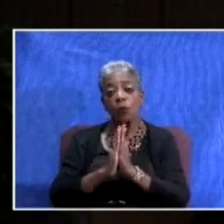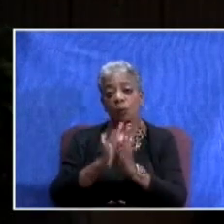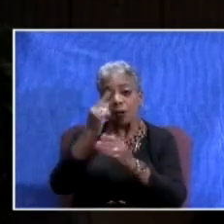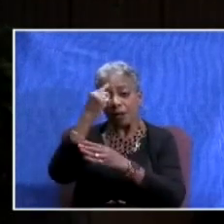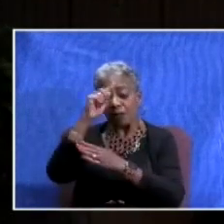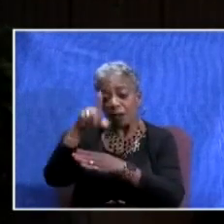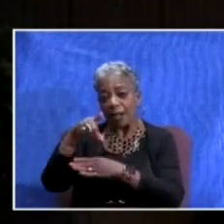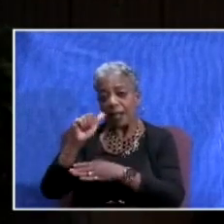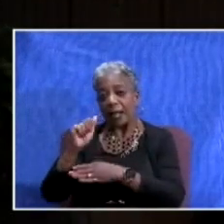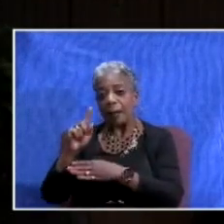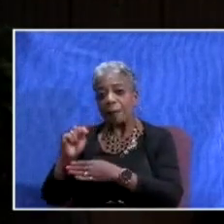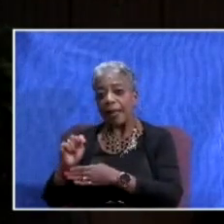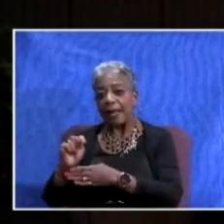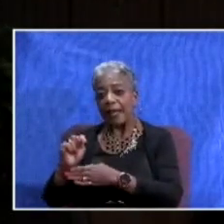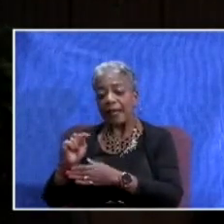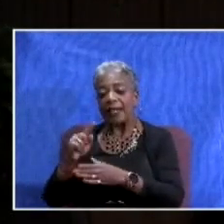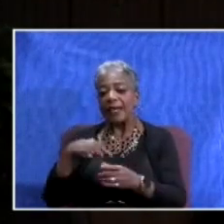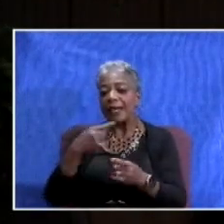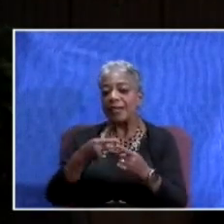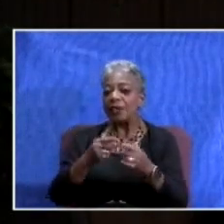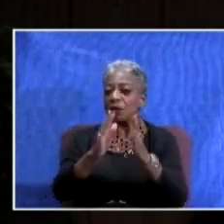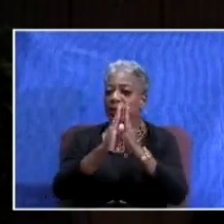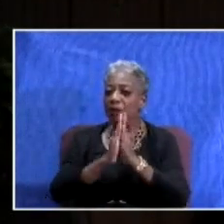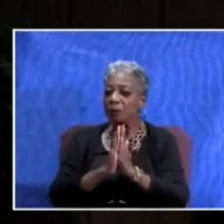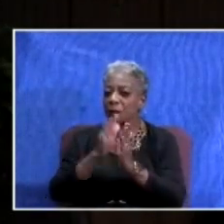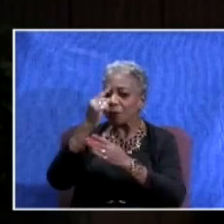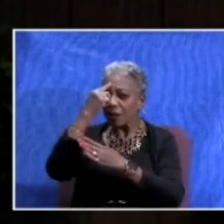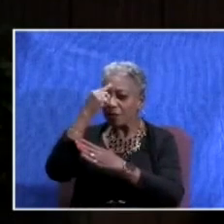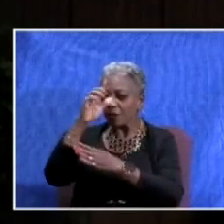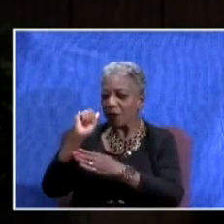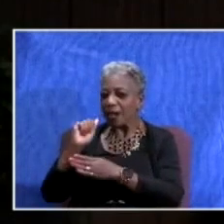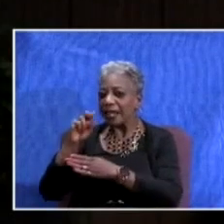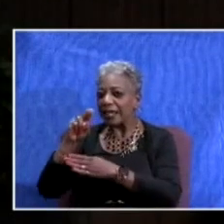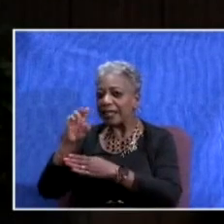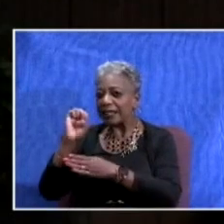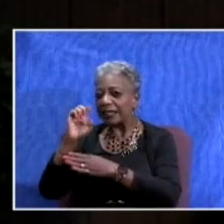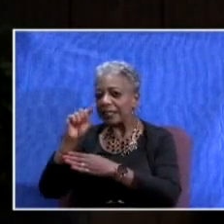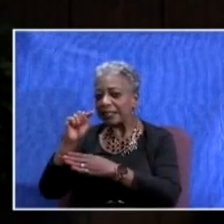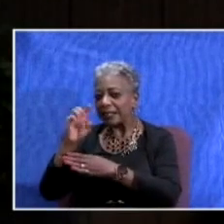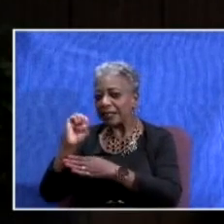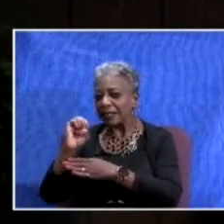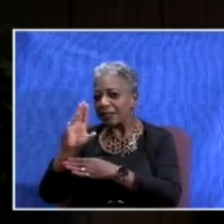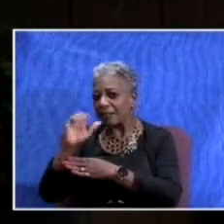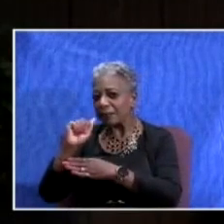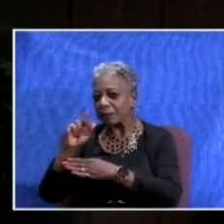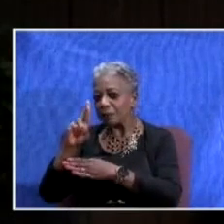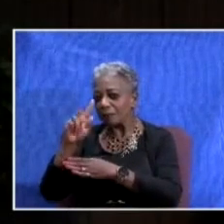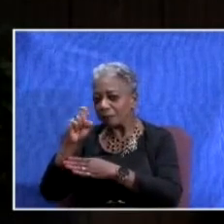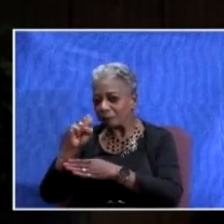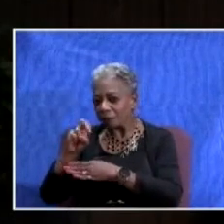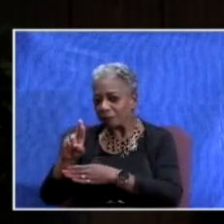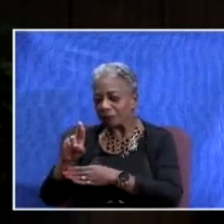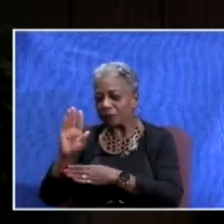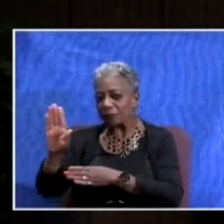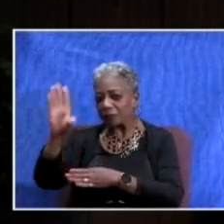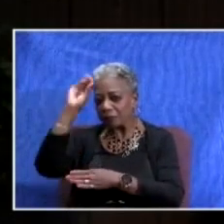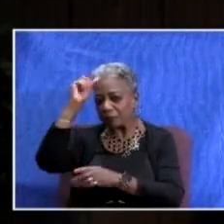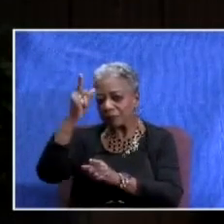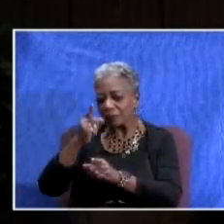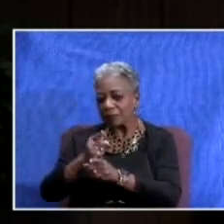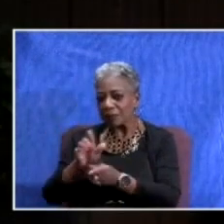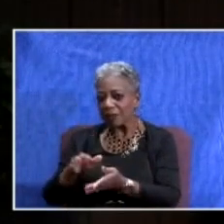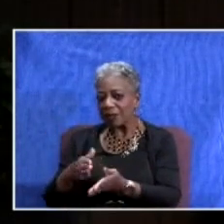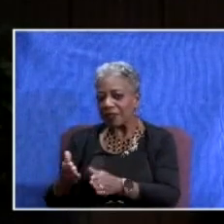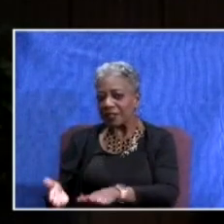for Annetta Carter and family in the recent loss of her brother. Monique Bell asks for prayer as she makes